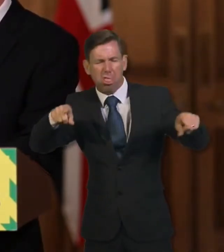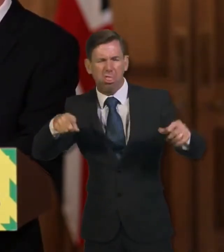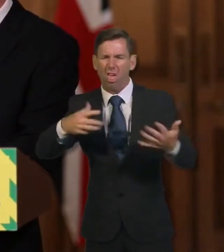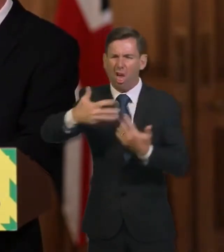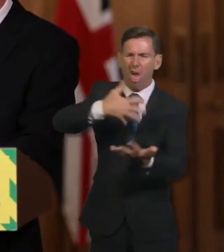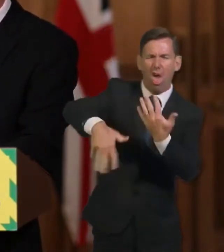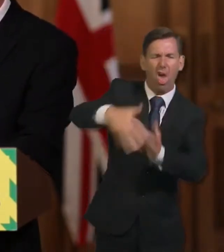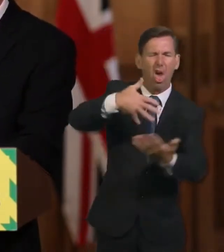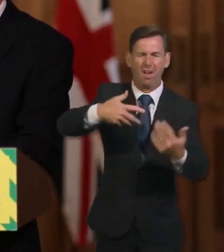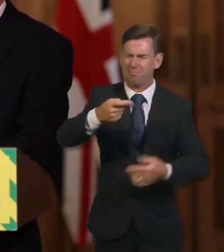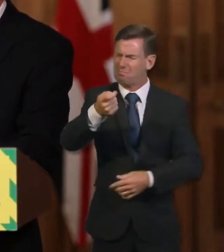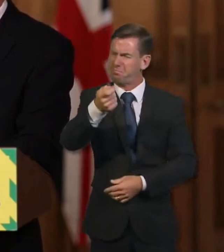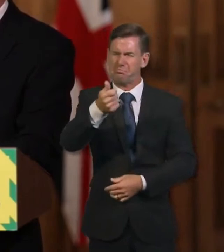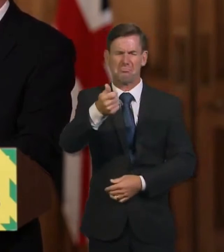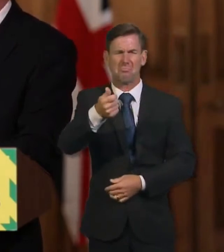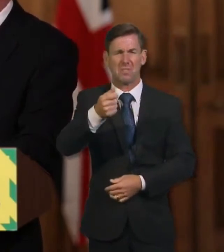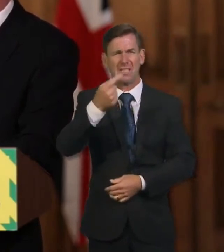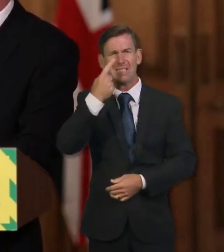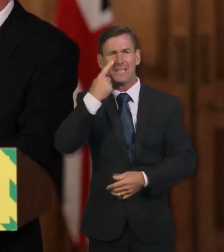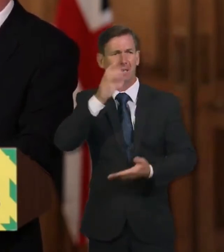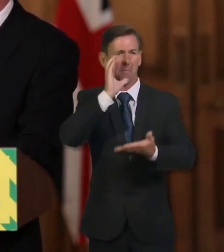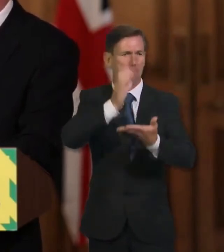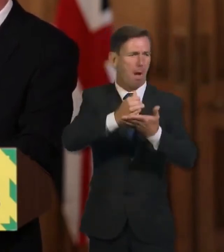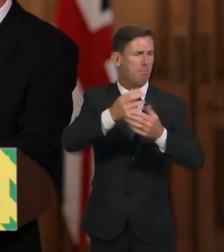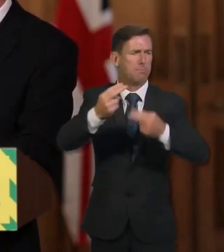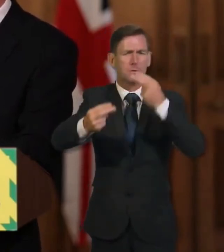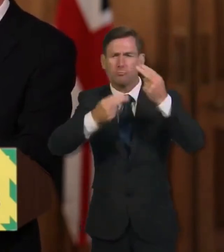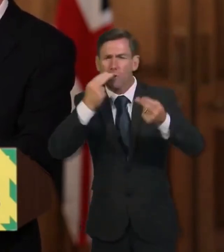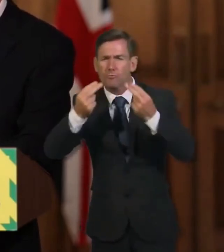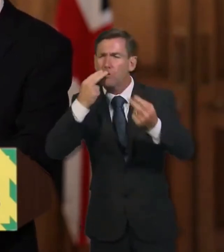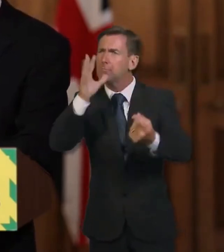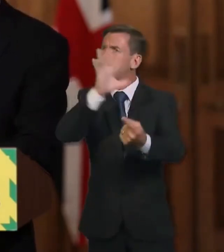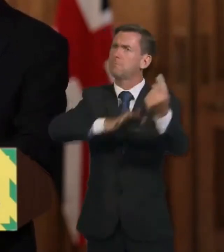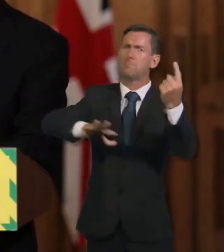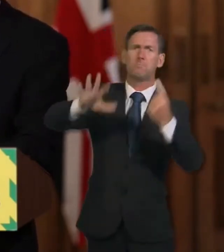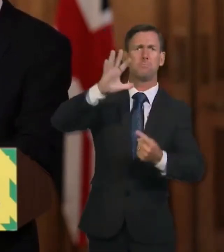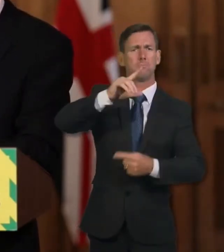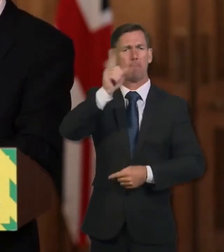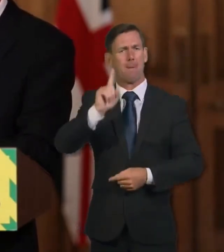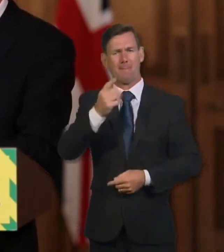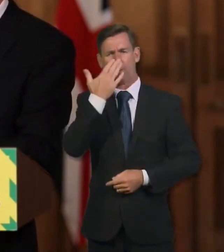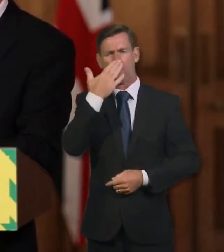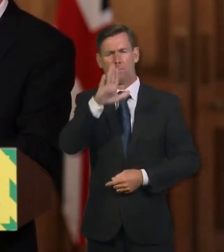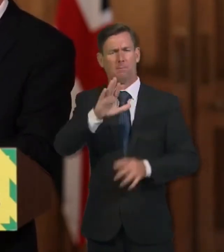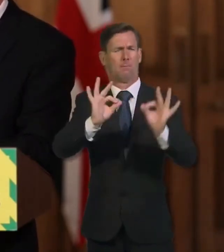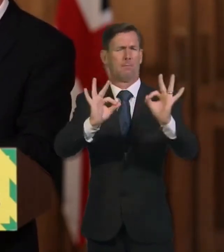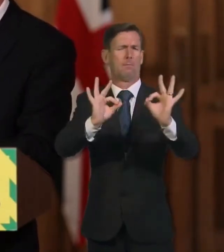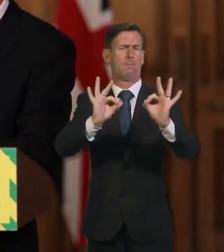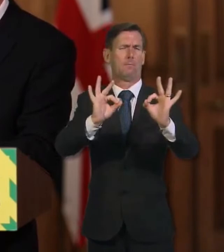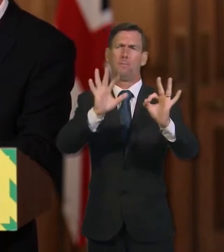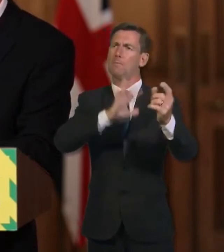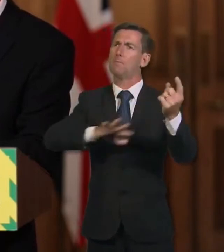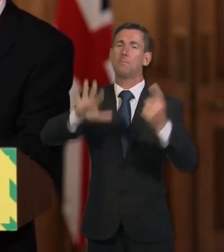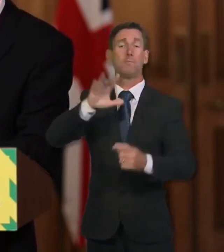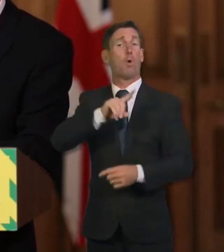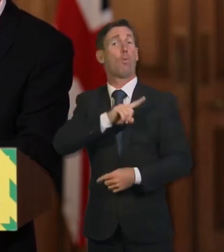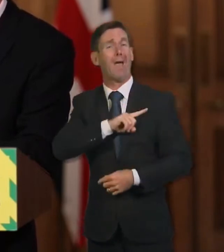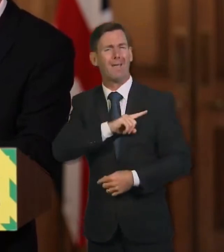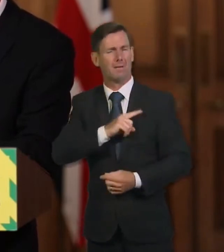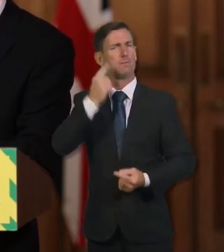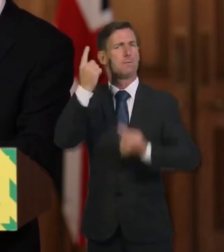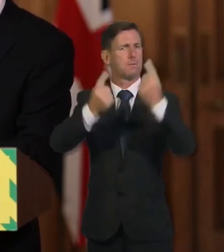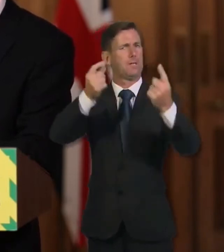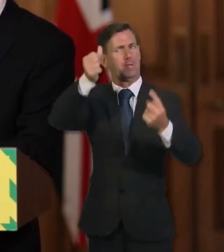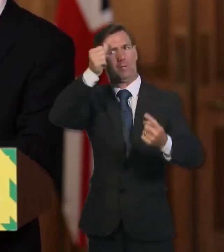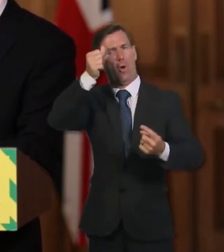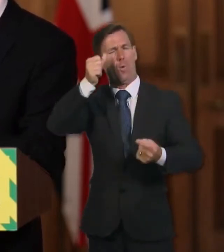other venues, people are observing those rules. And they're observing those rules because they know it's the right thing to do in order to protect us from this virus. Of